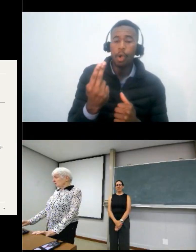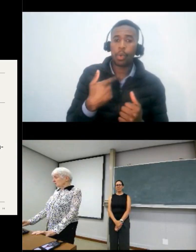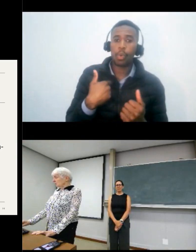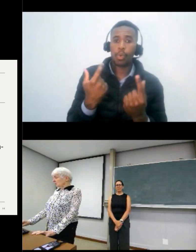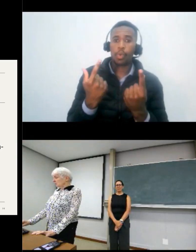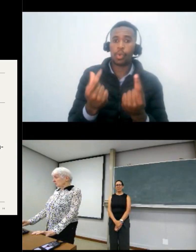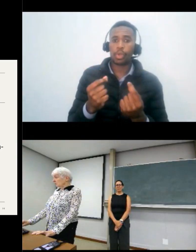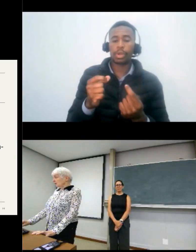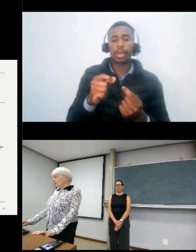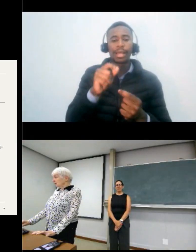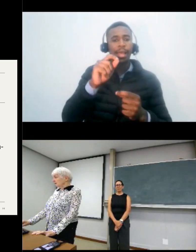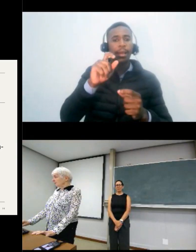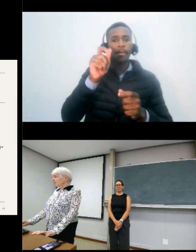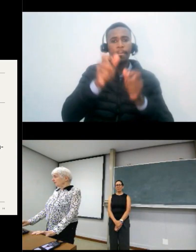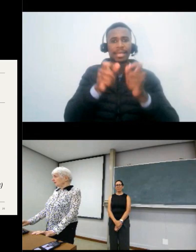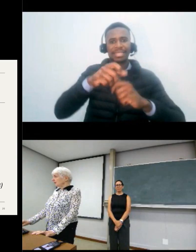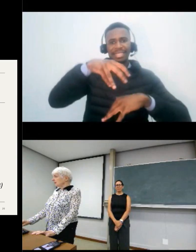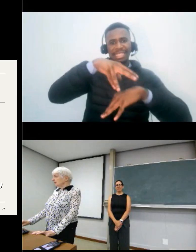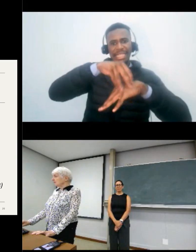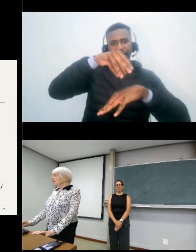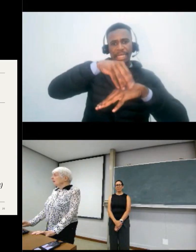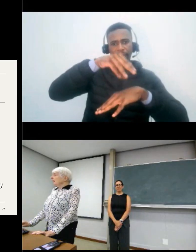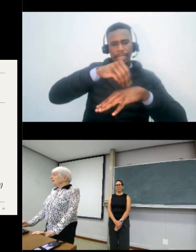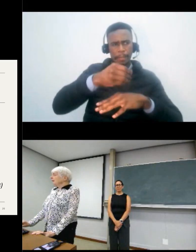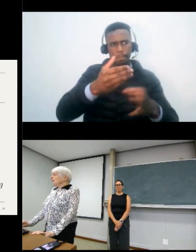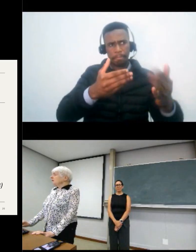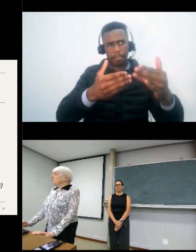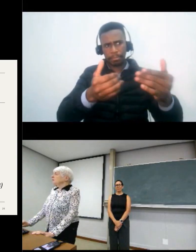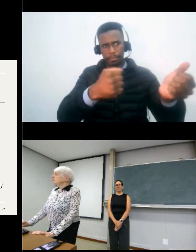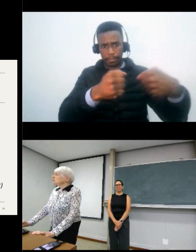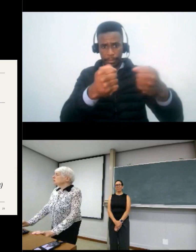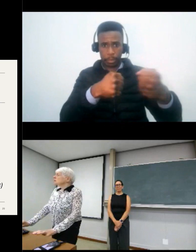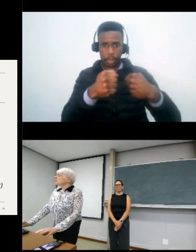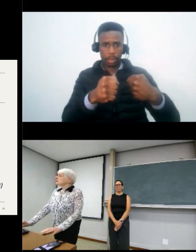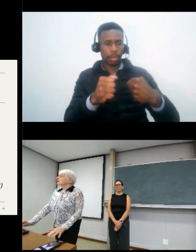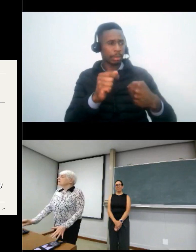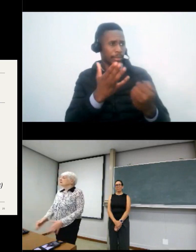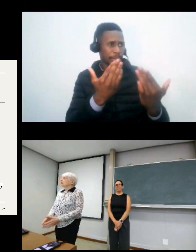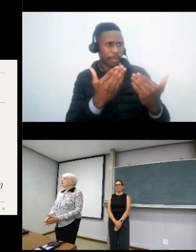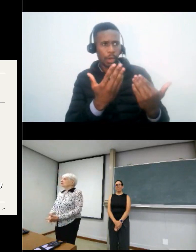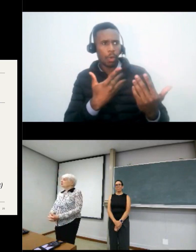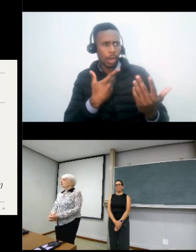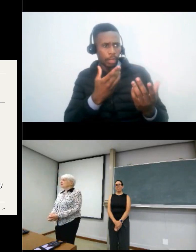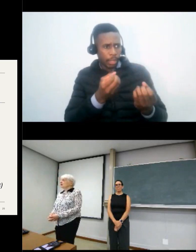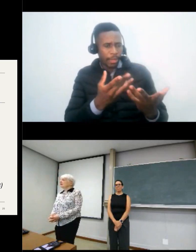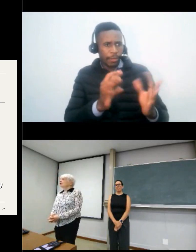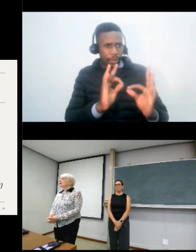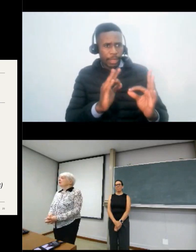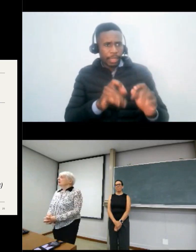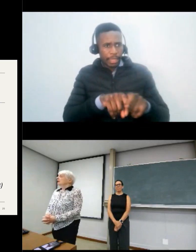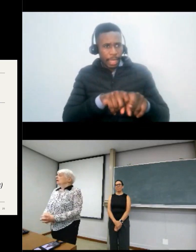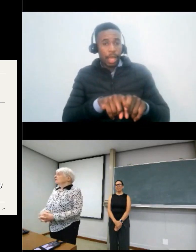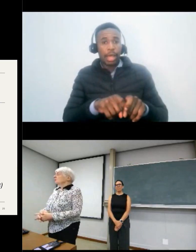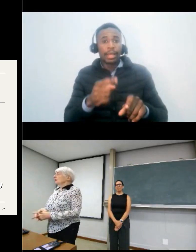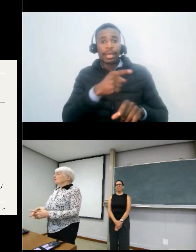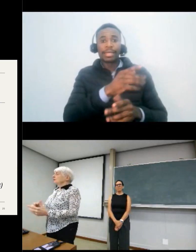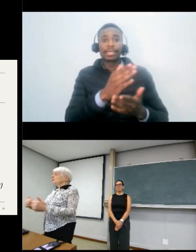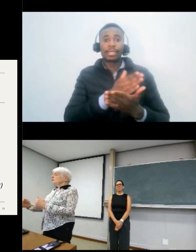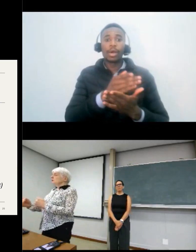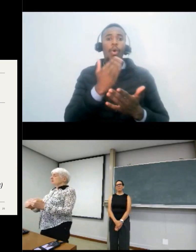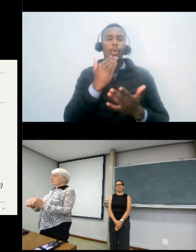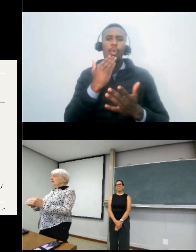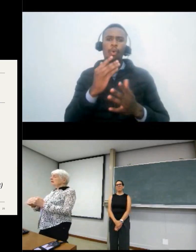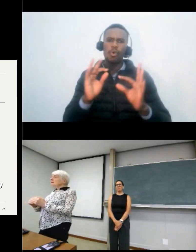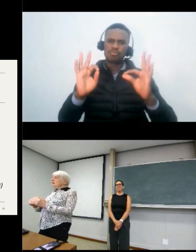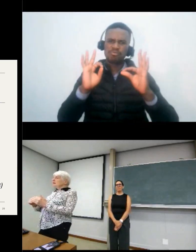of acquisition 0 to 20, nevertheless. Exact repetitions, you can see there was